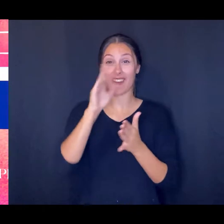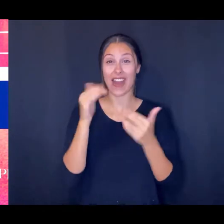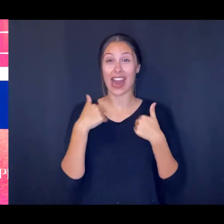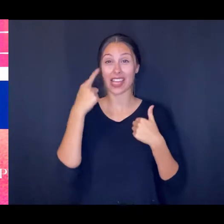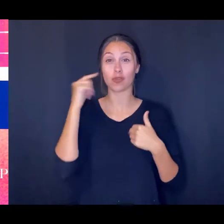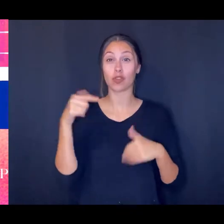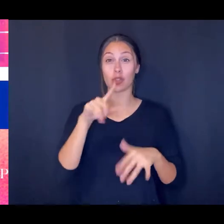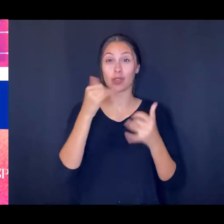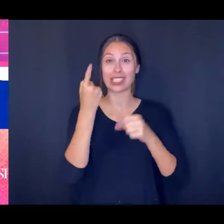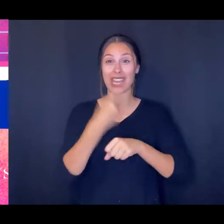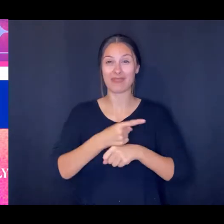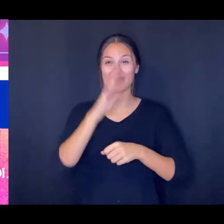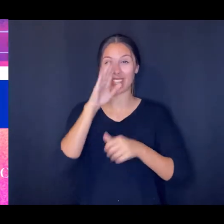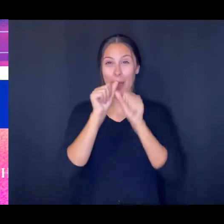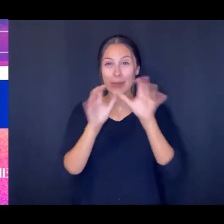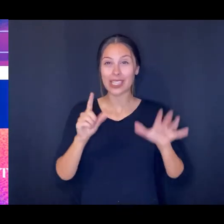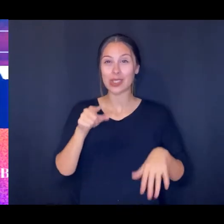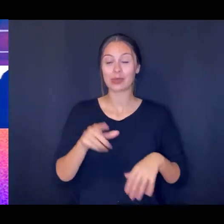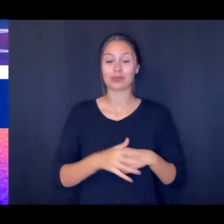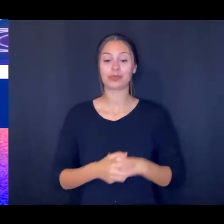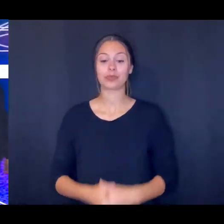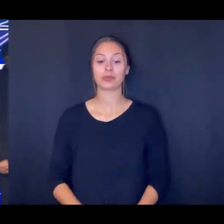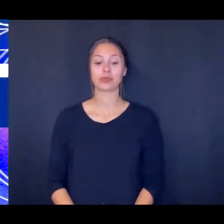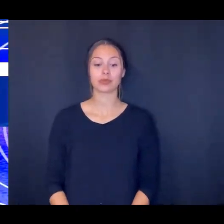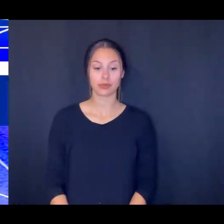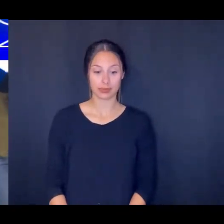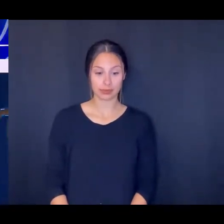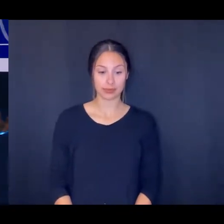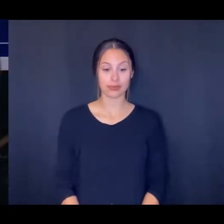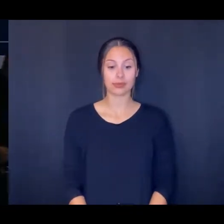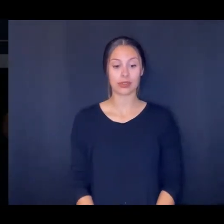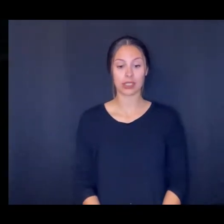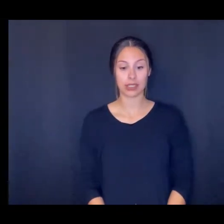the Word that God has for you today. God bless you.